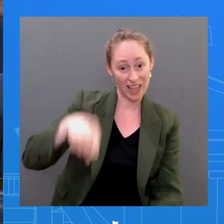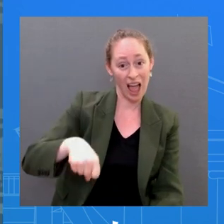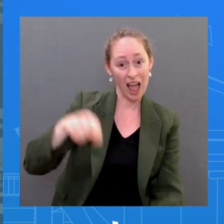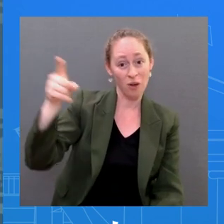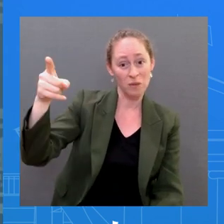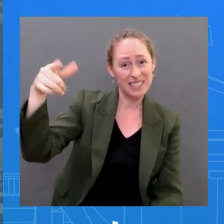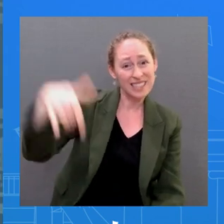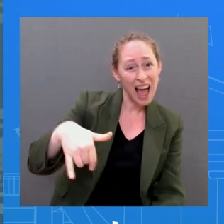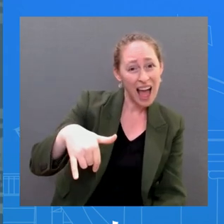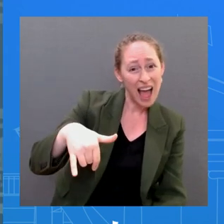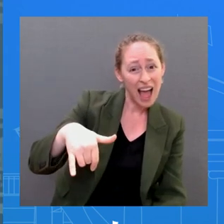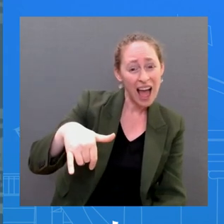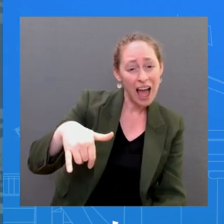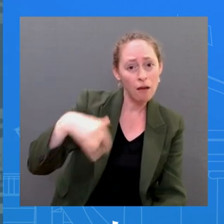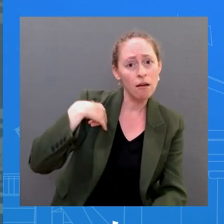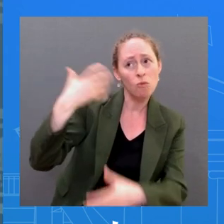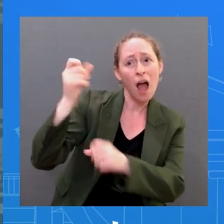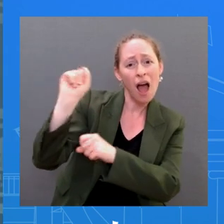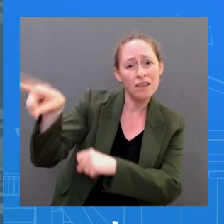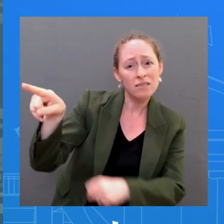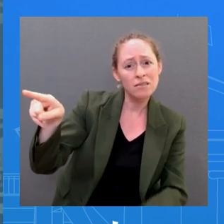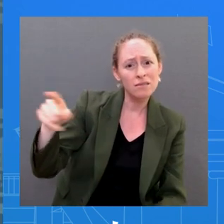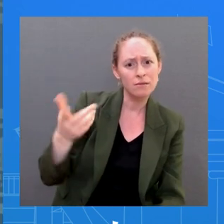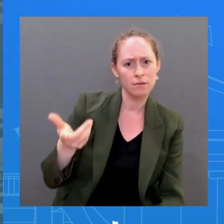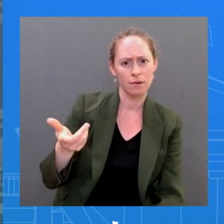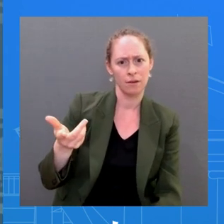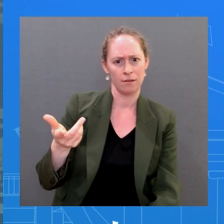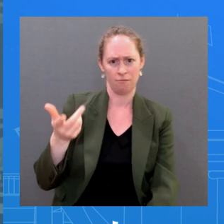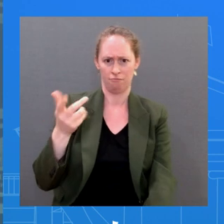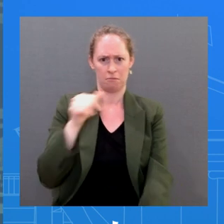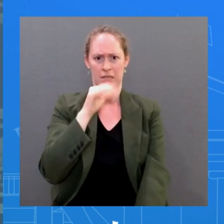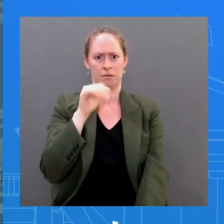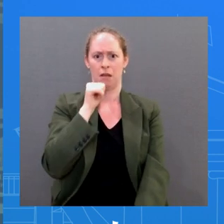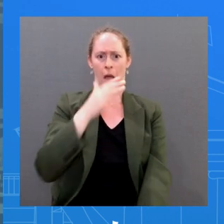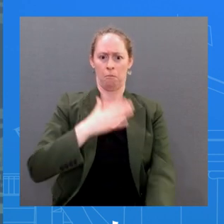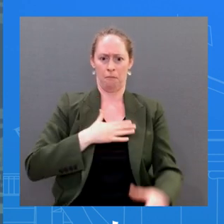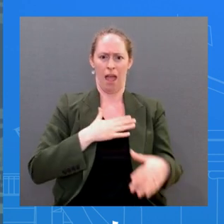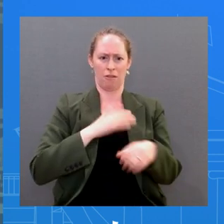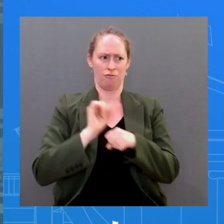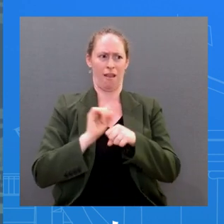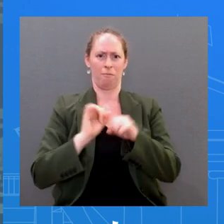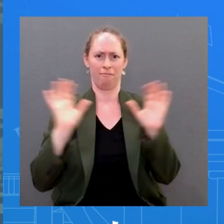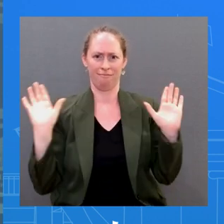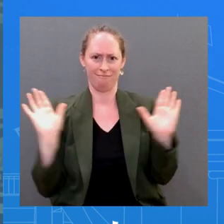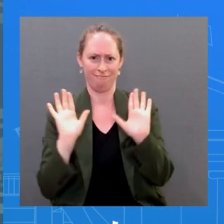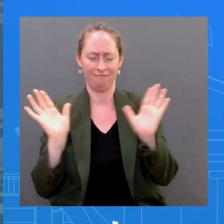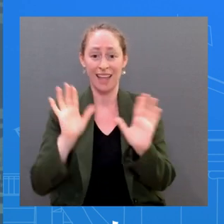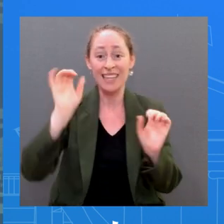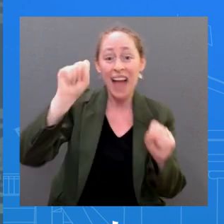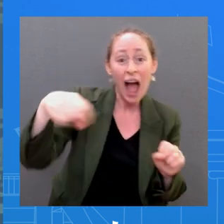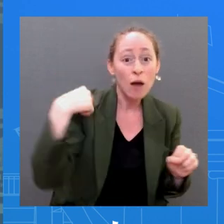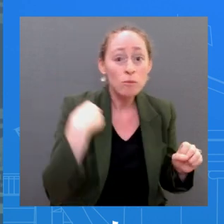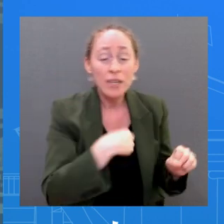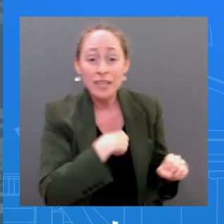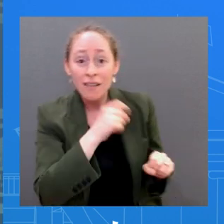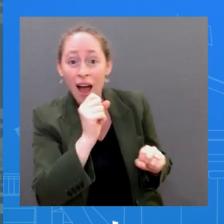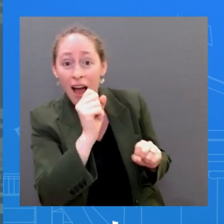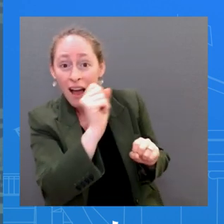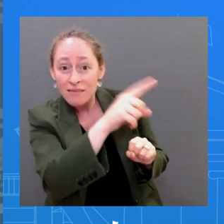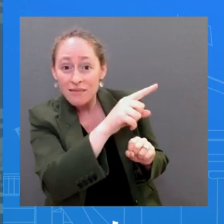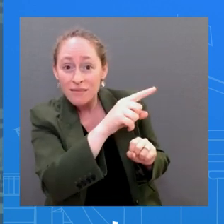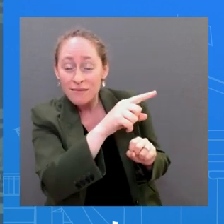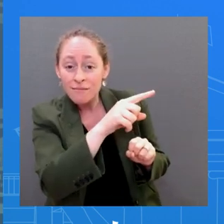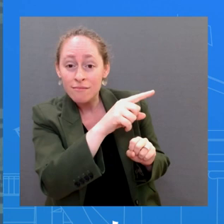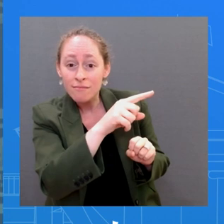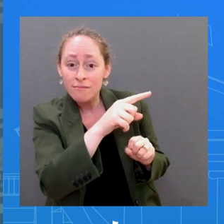a guest. That is not for me to ensure. Try to have them stay and take questions. Karen, they're a guest of ours. It is up to